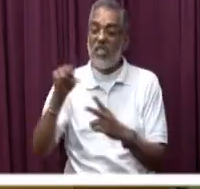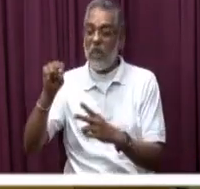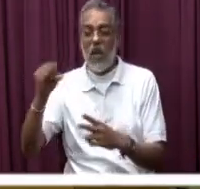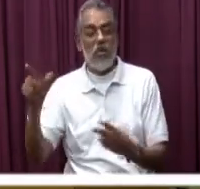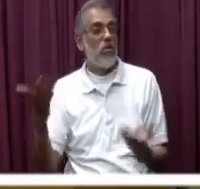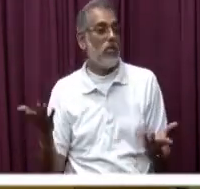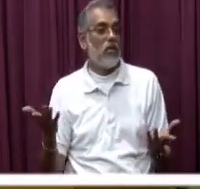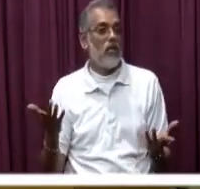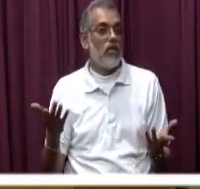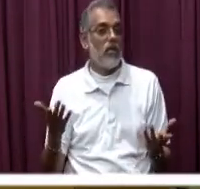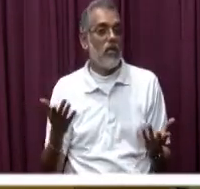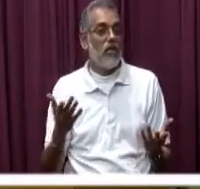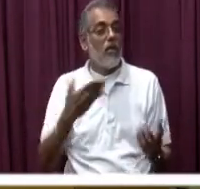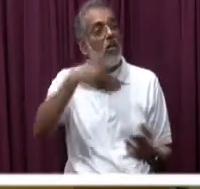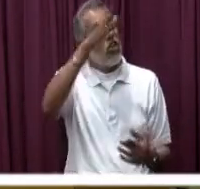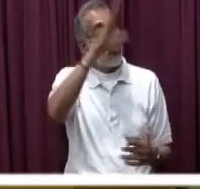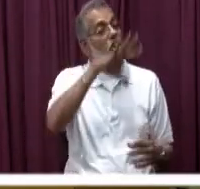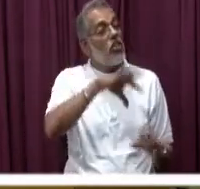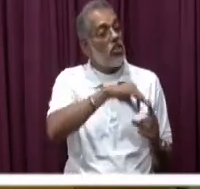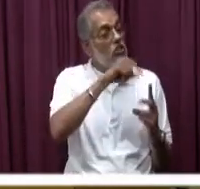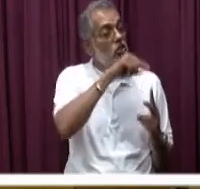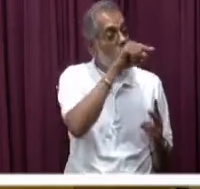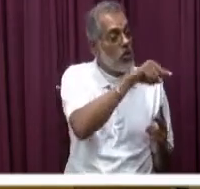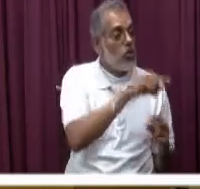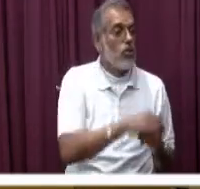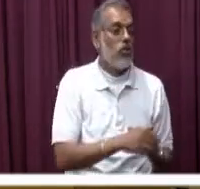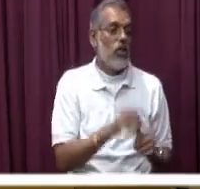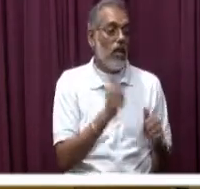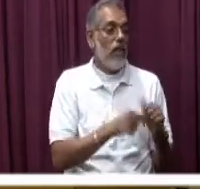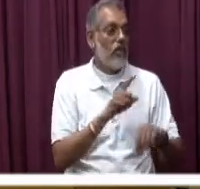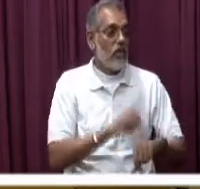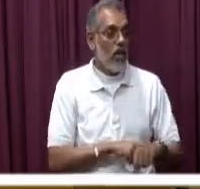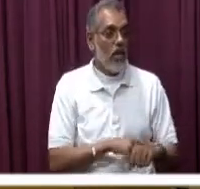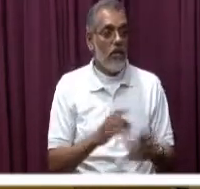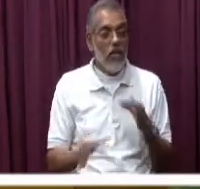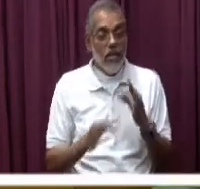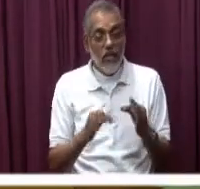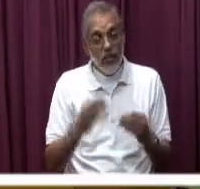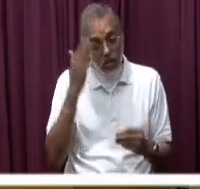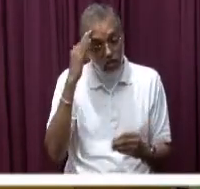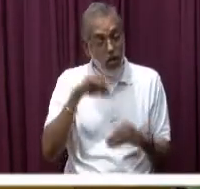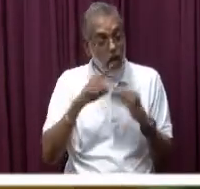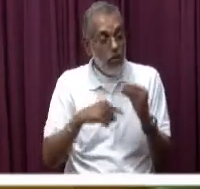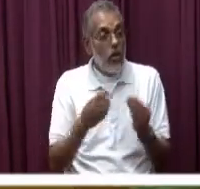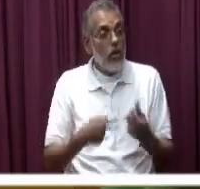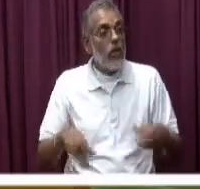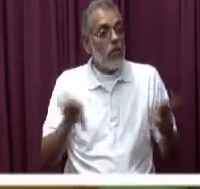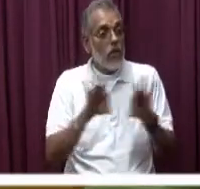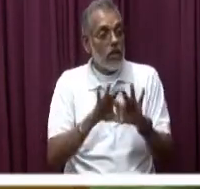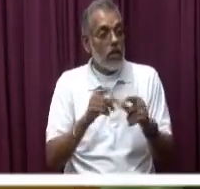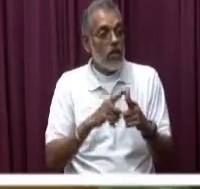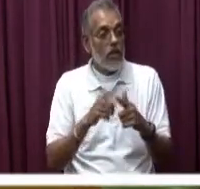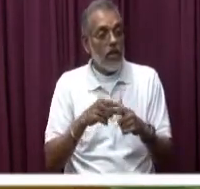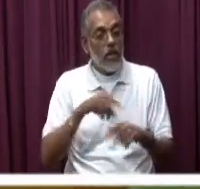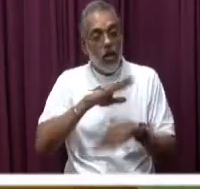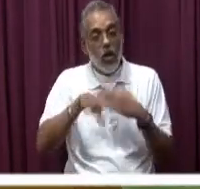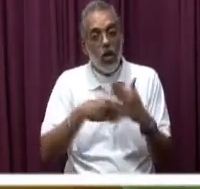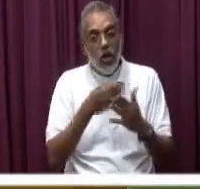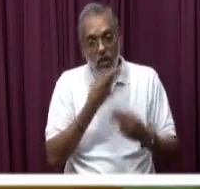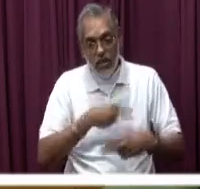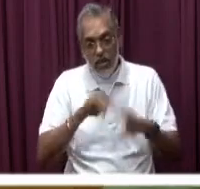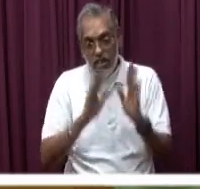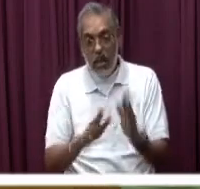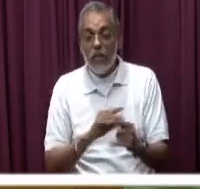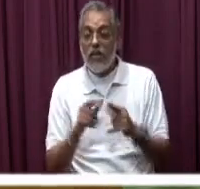more is God concerned for you and for your life? And if we get this one point, brothers and sisters, the rest of the discipling is